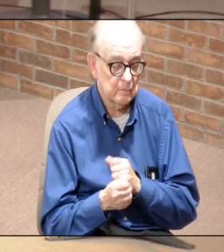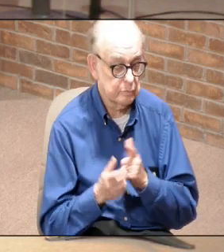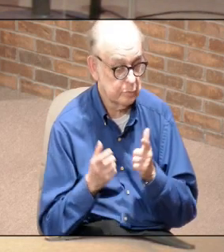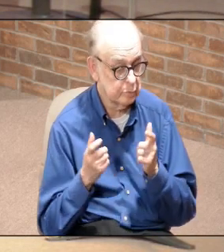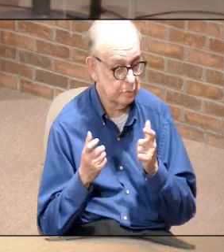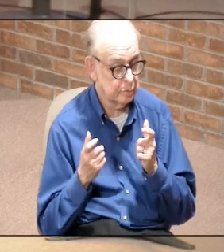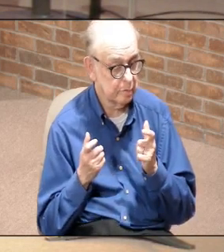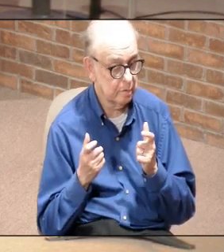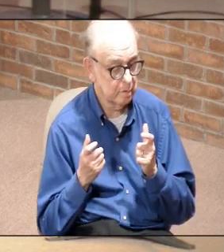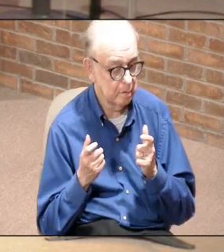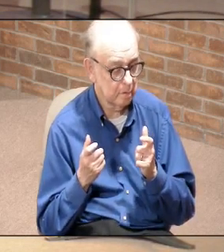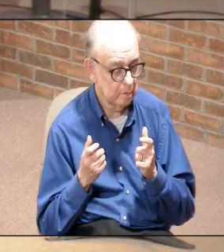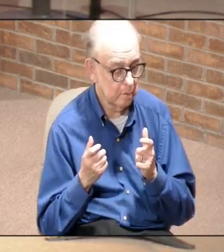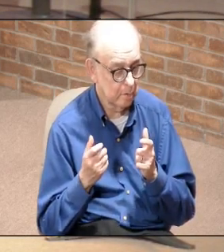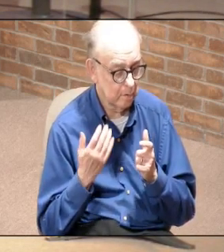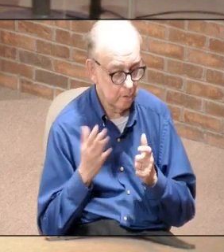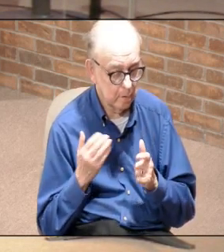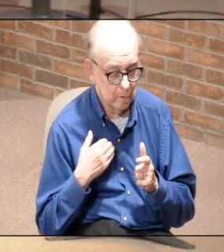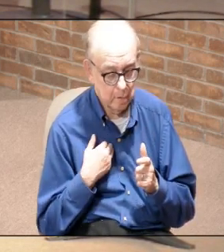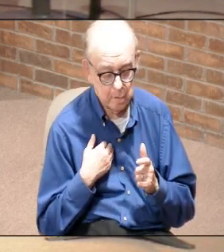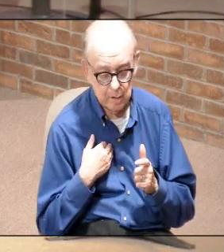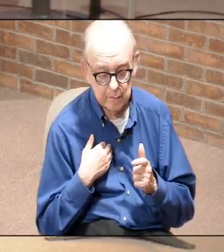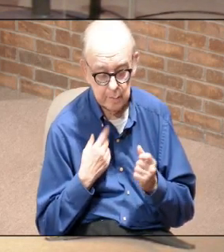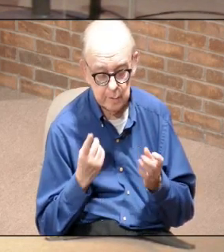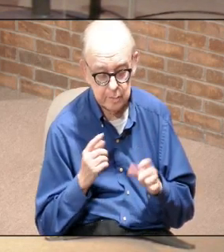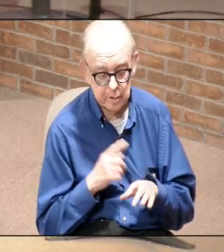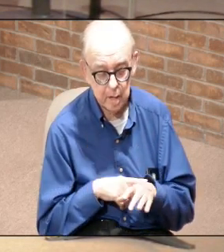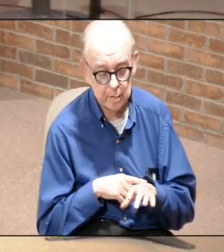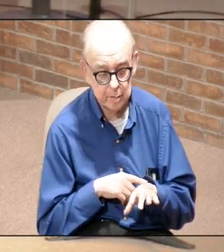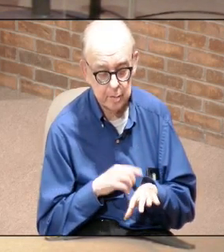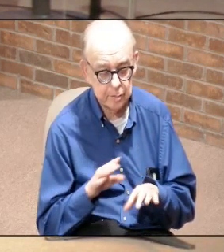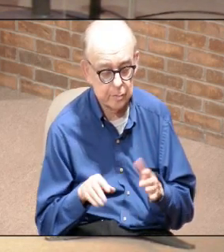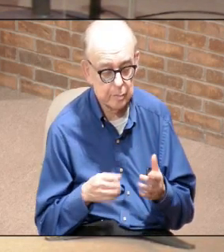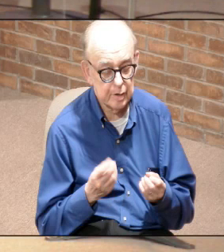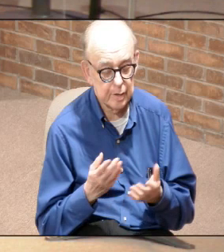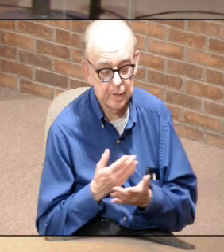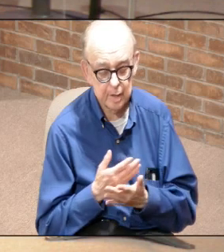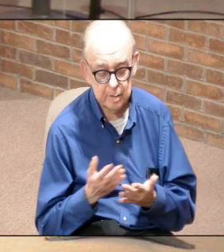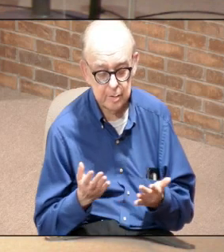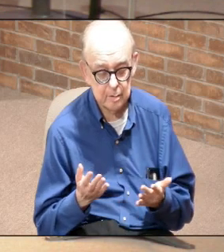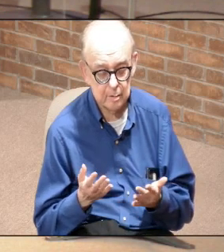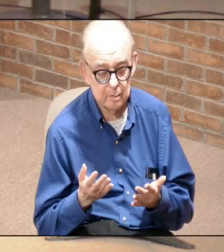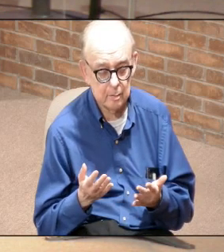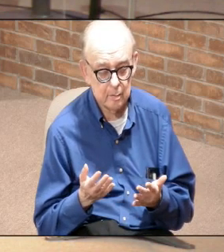quickly. And you don't have a lot of time to do a lot of stuff.